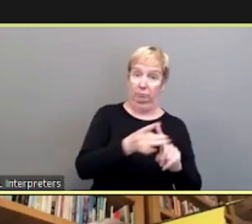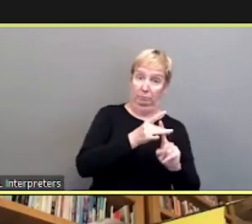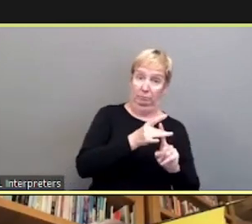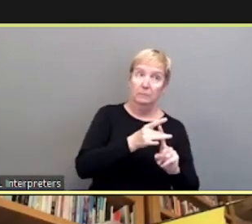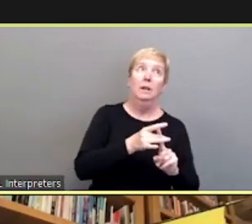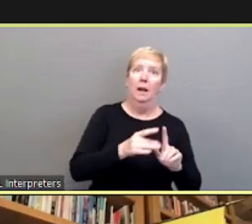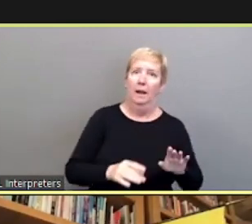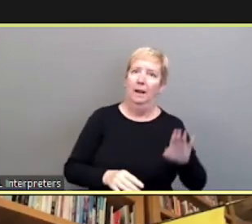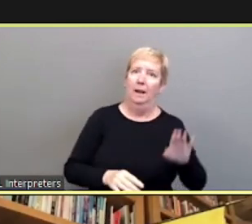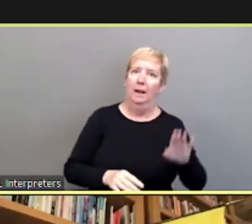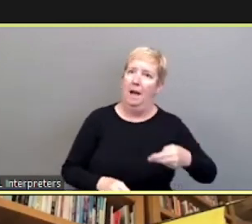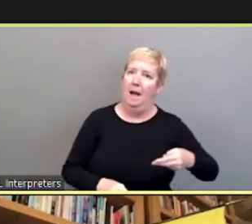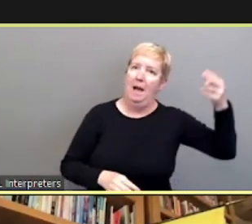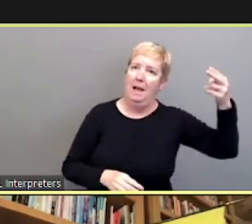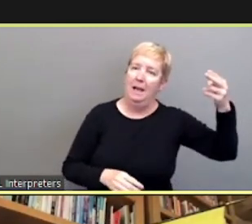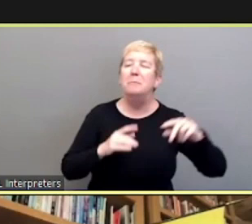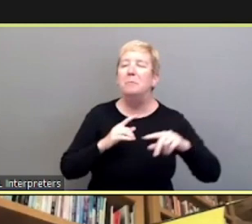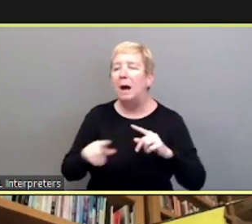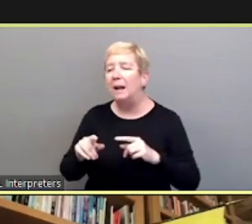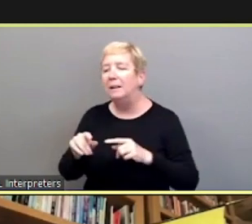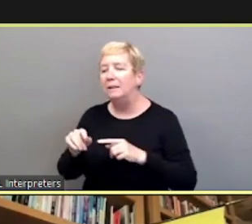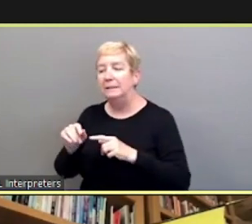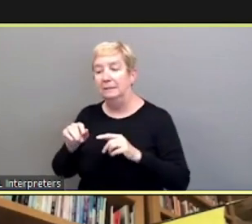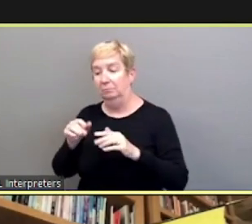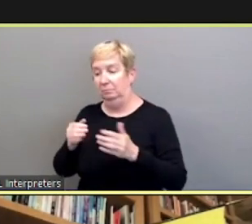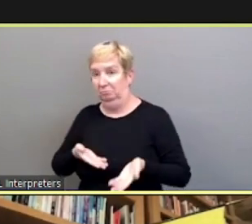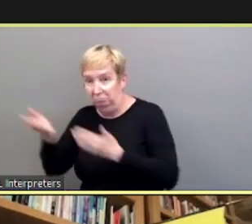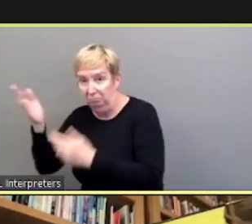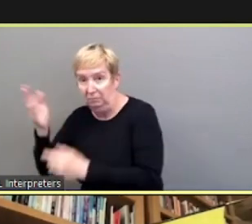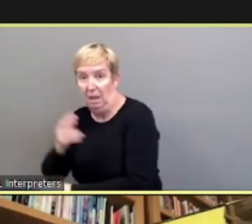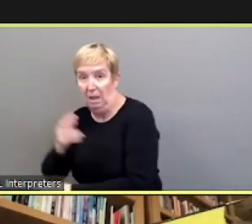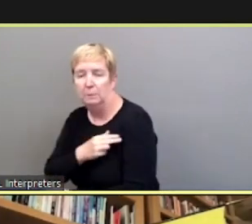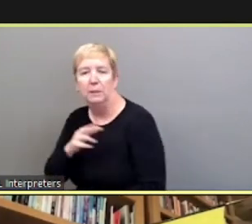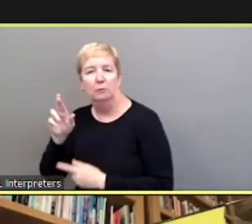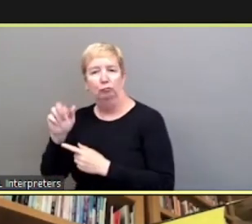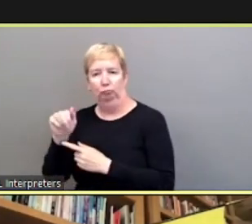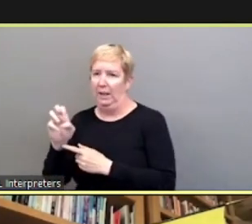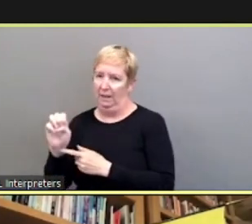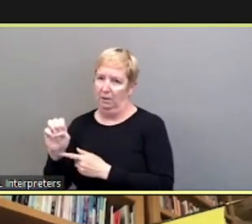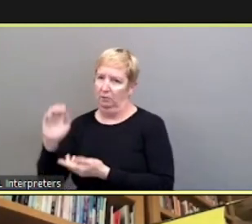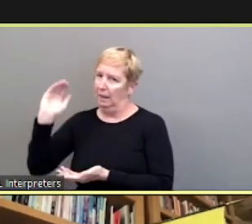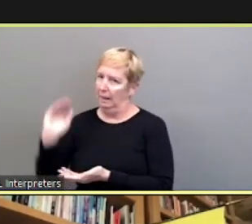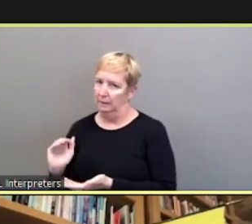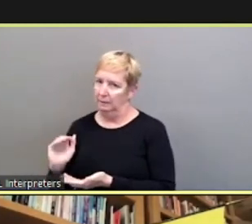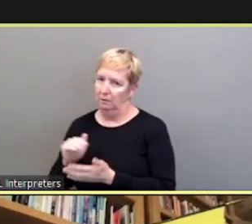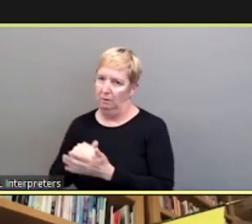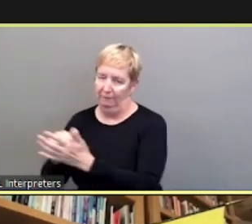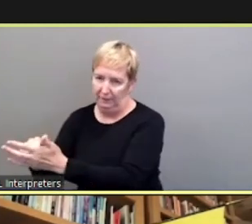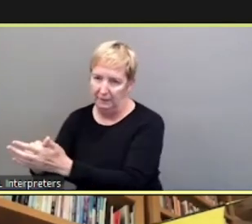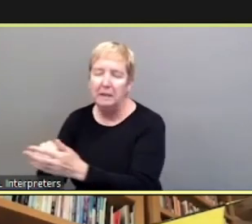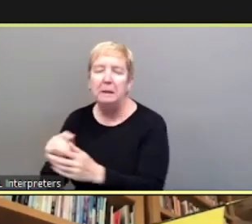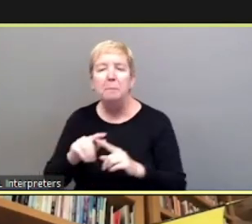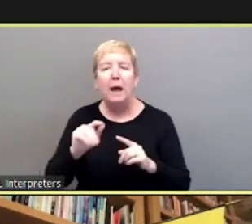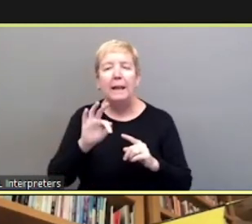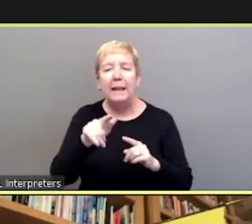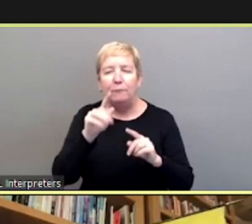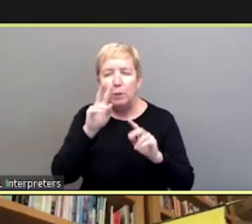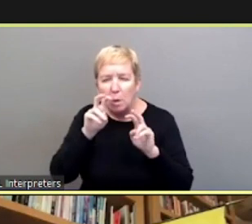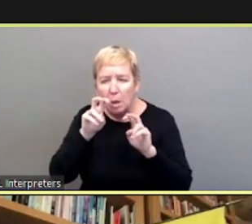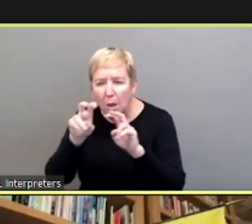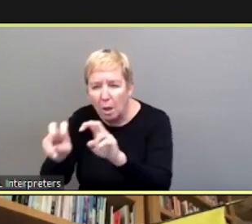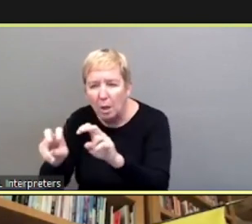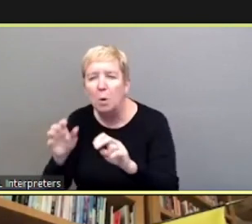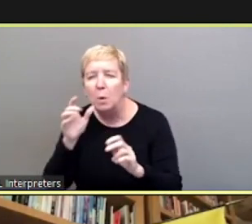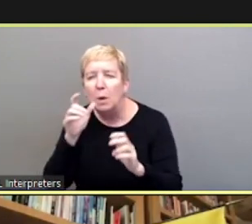more unusual for children to be admitted. If you squint and stare really closely at the last part of that orange curve, you'll see a